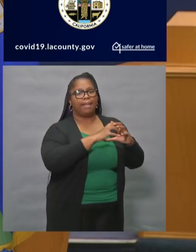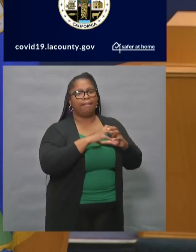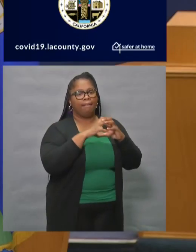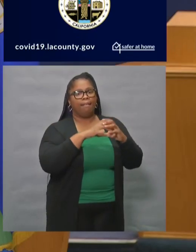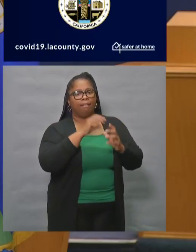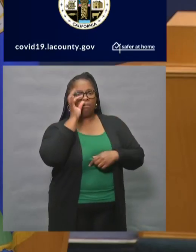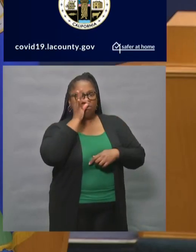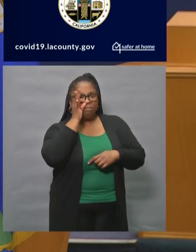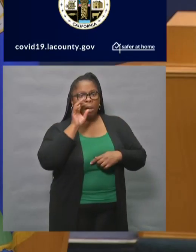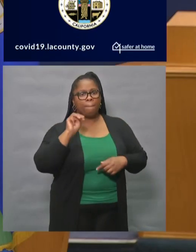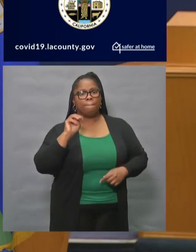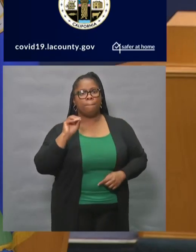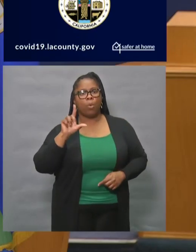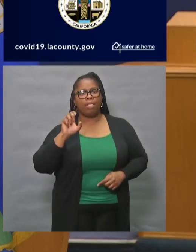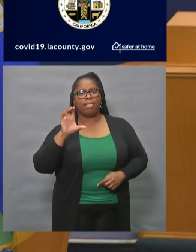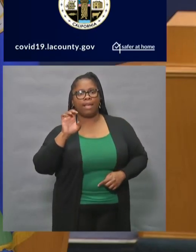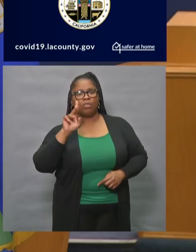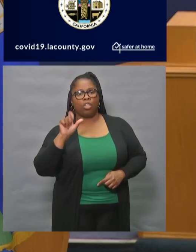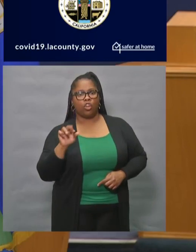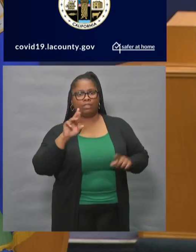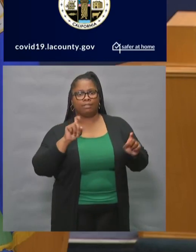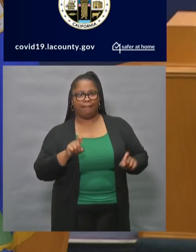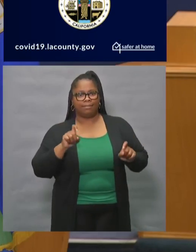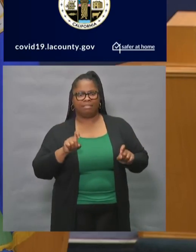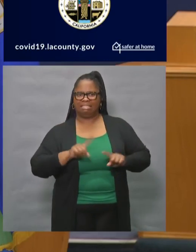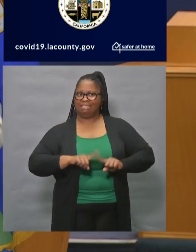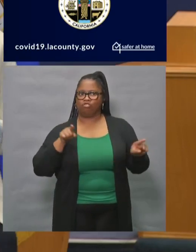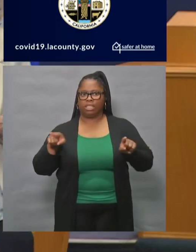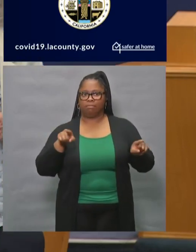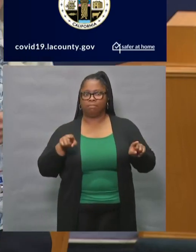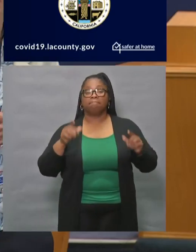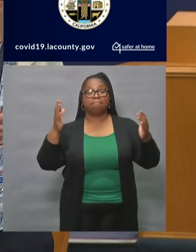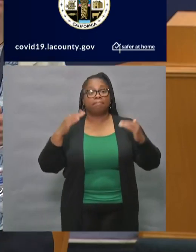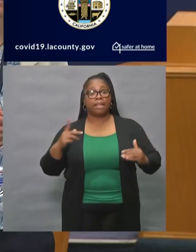time you can infect somebody else. We'll take the next question.